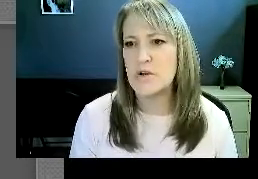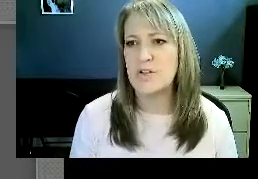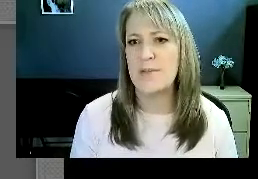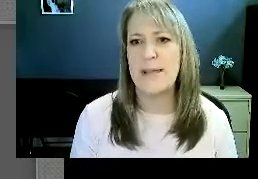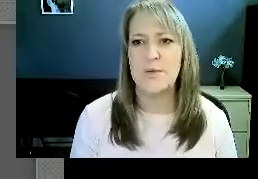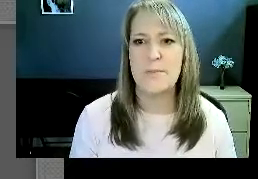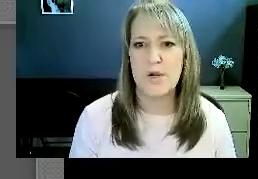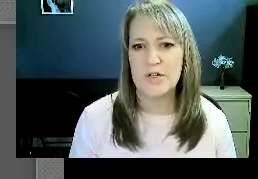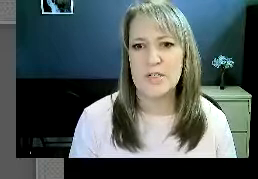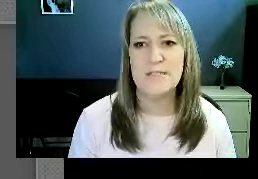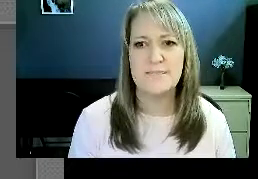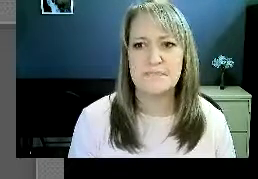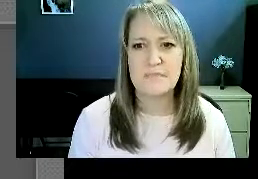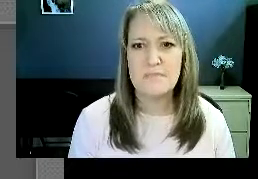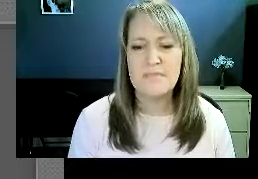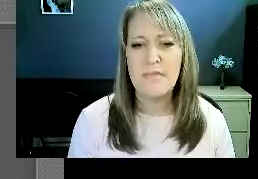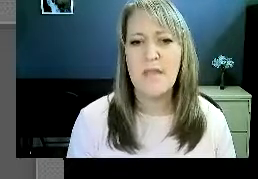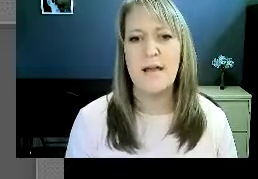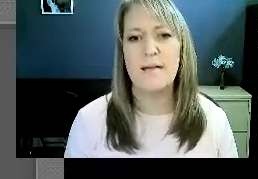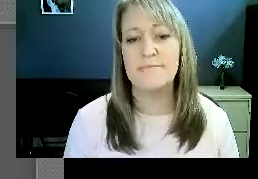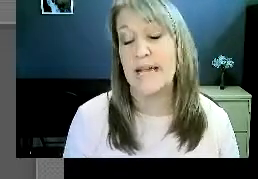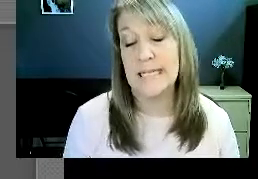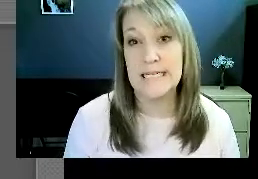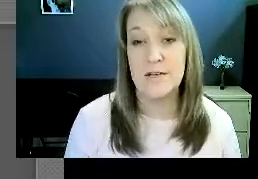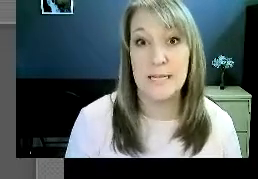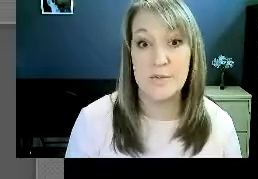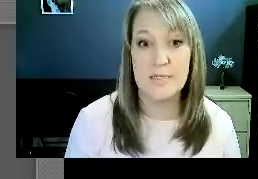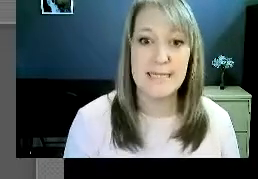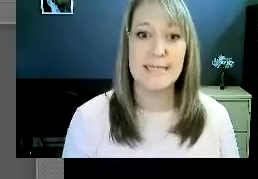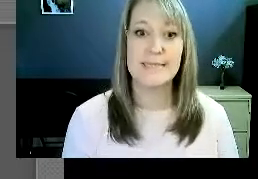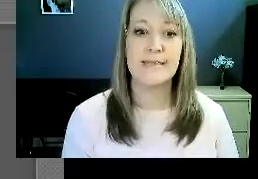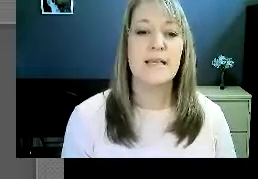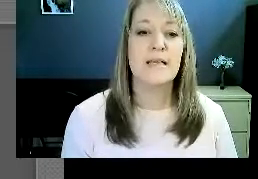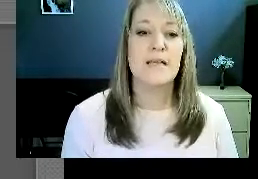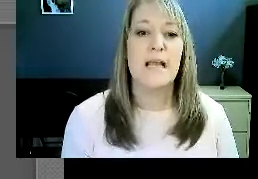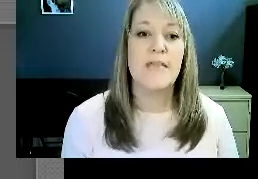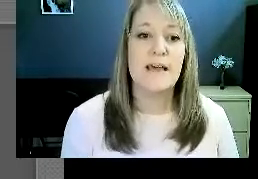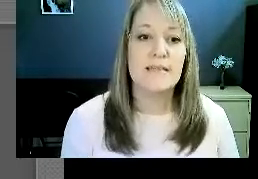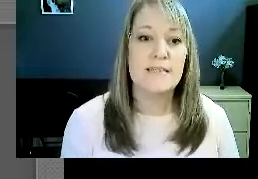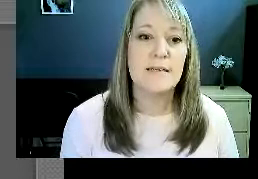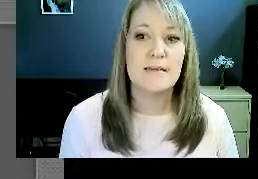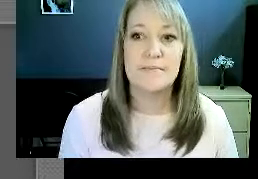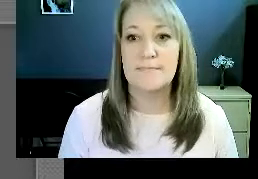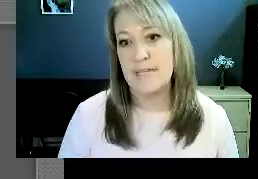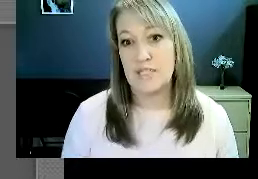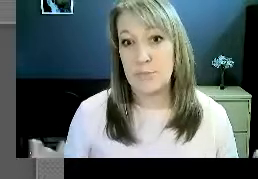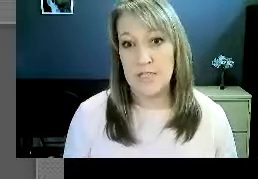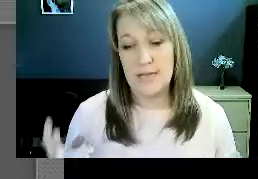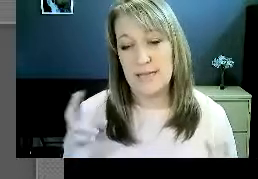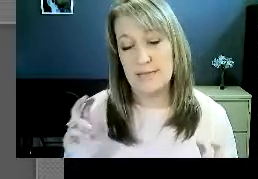them also called non-manual markers. I like non-manual signs, and that